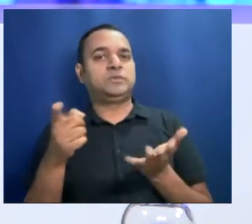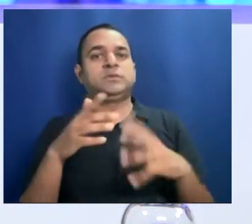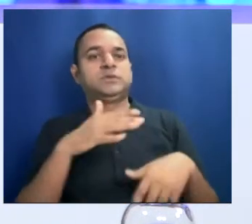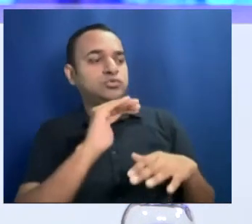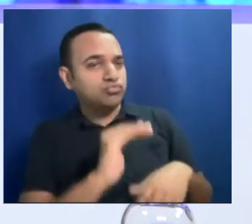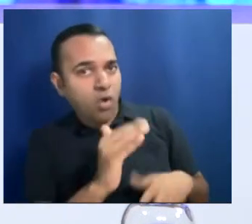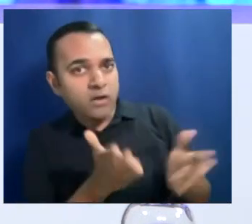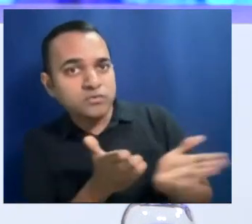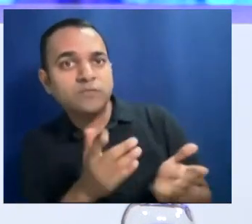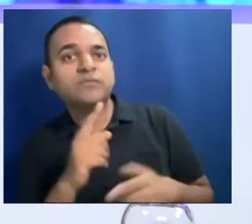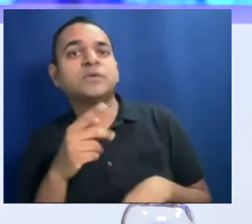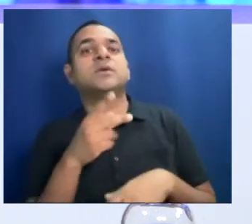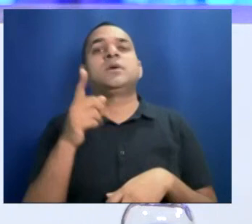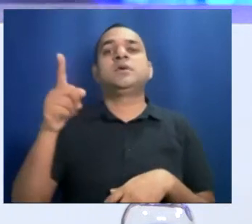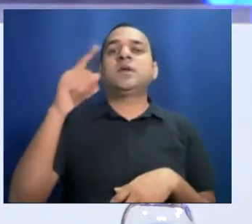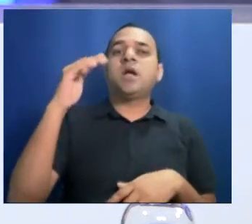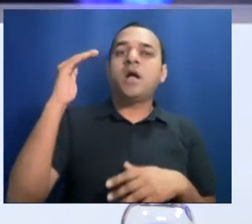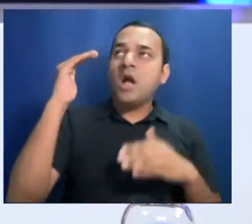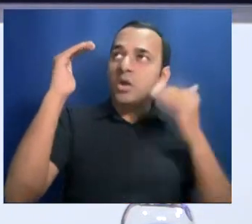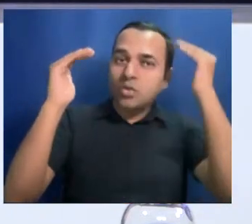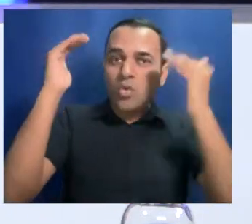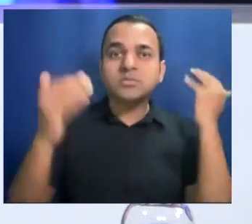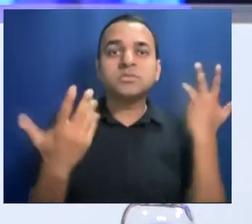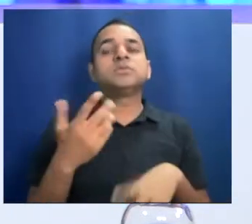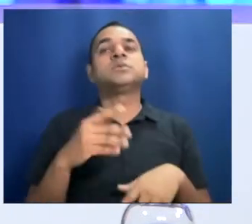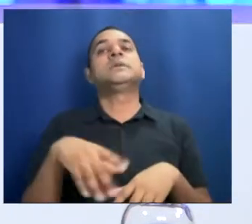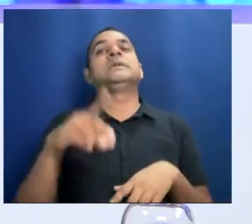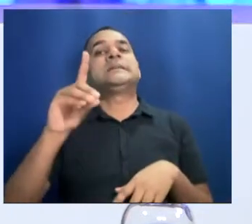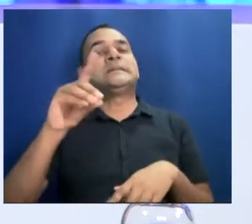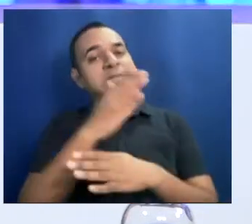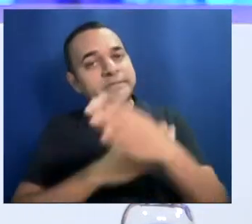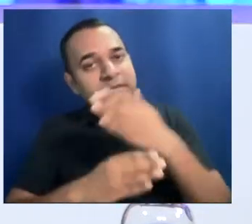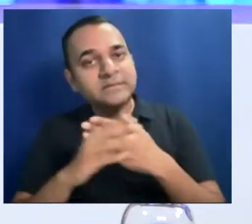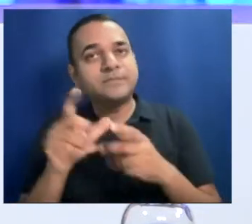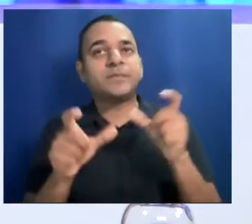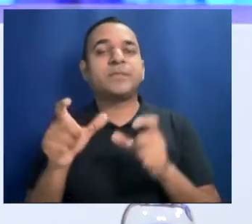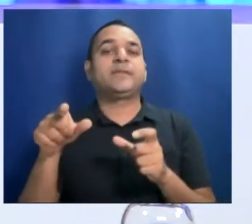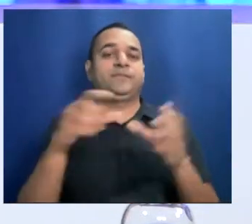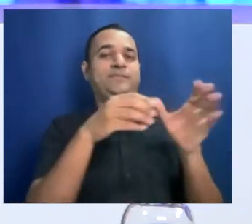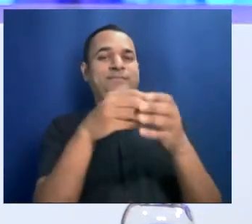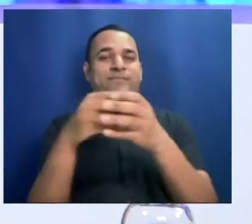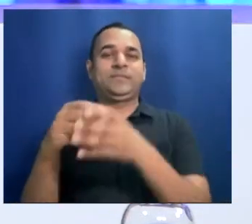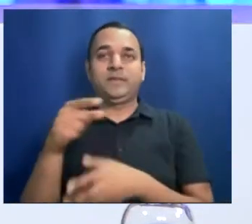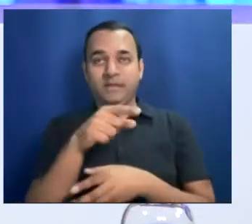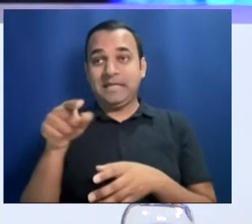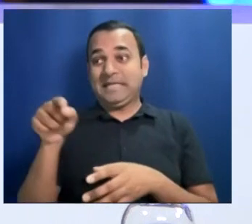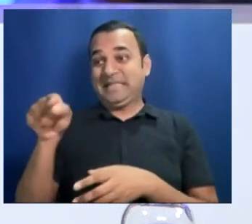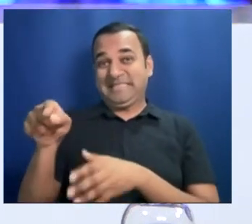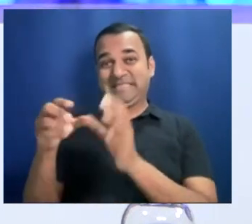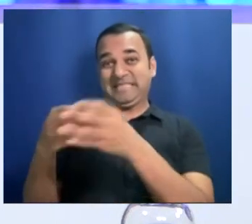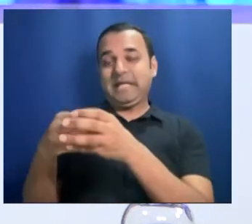if we are to invest into care sector more, this sector also needs to respond to